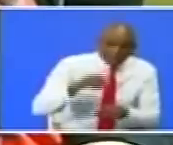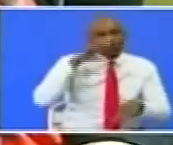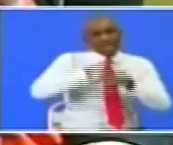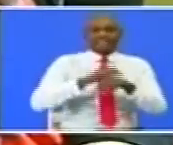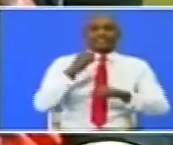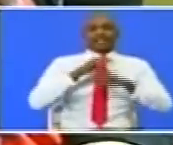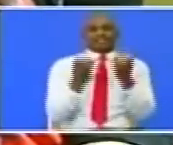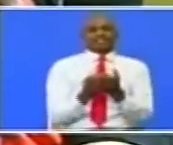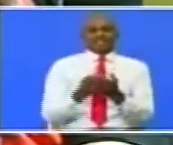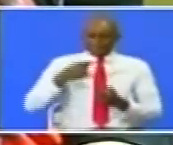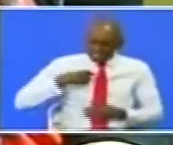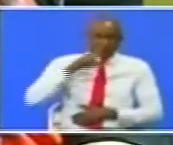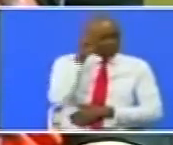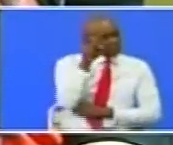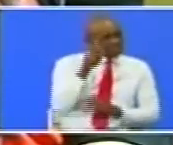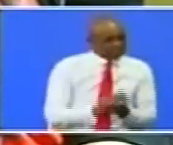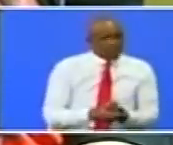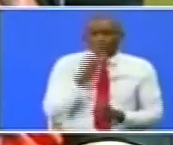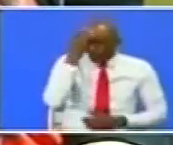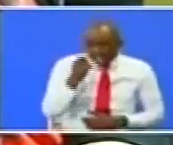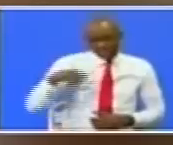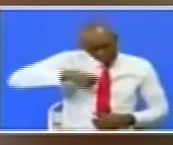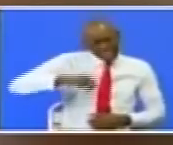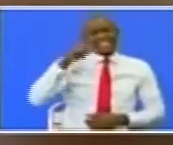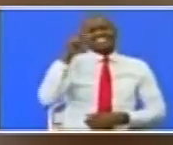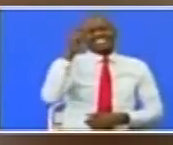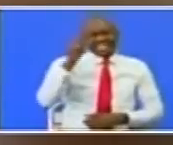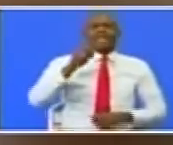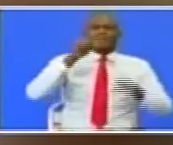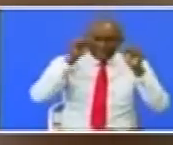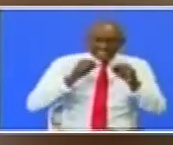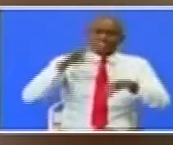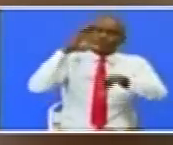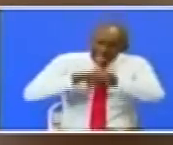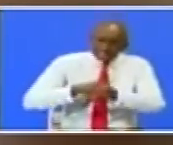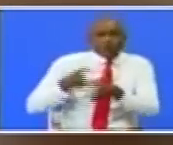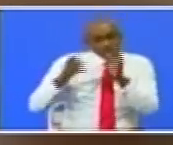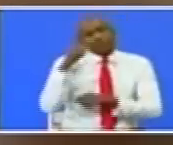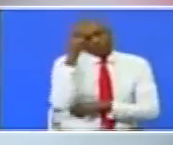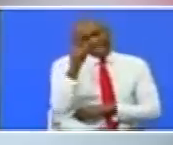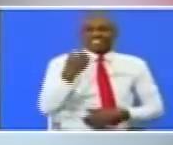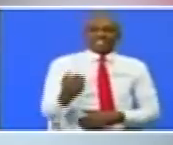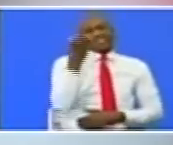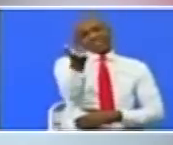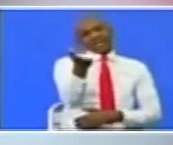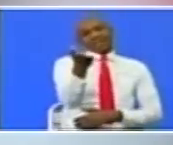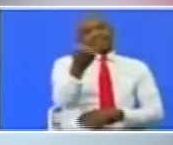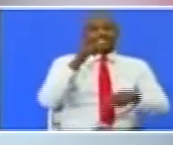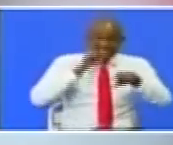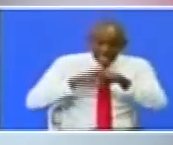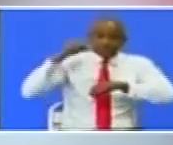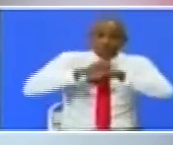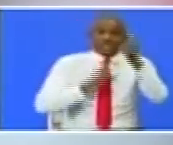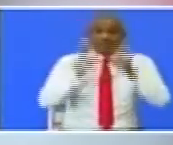basis. I questioned him on why we as KTN News managed to secure admission for another child even after the school